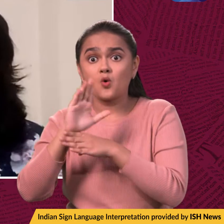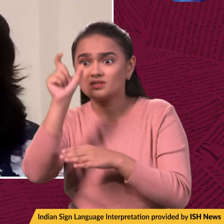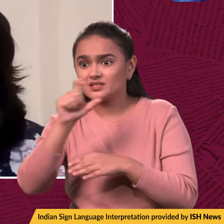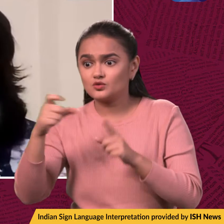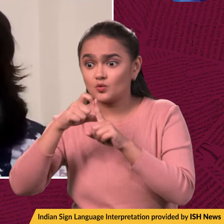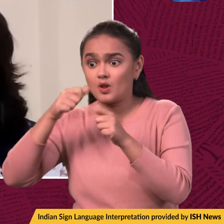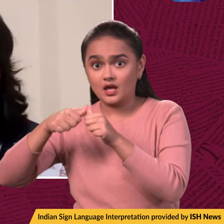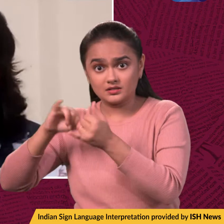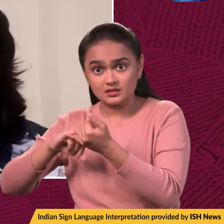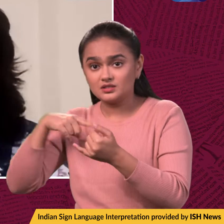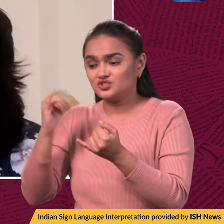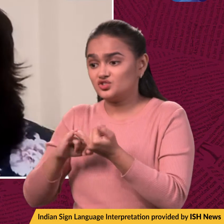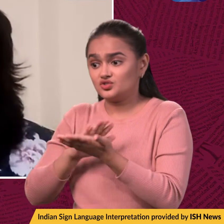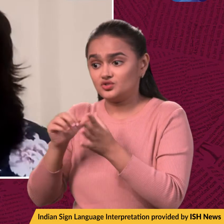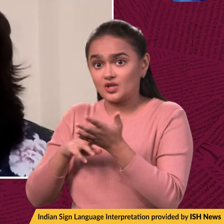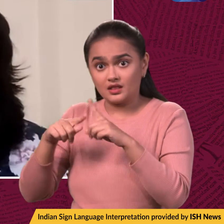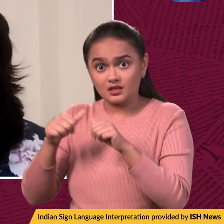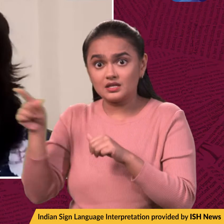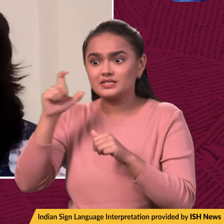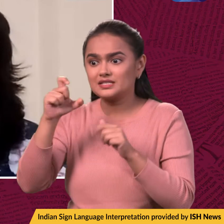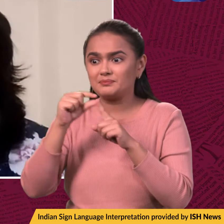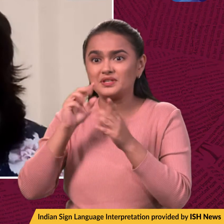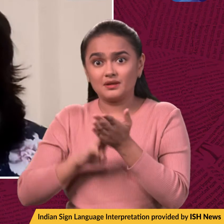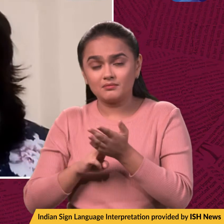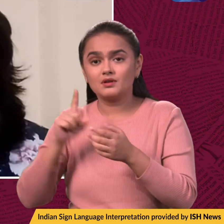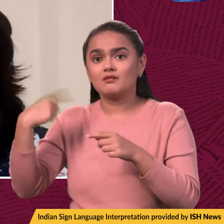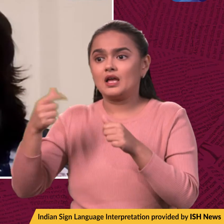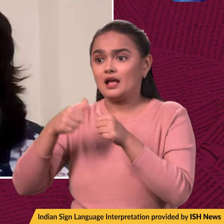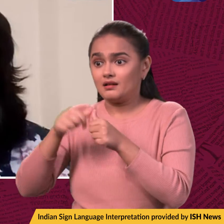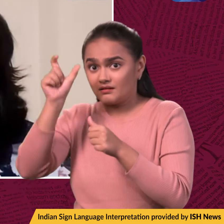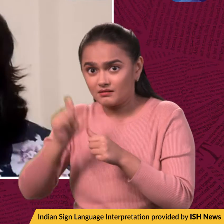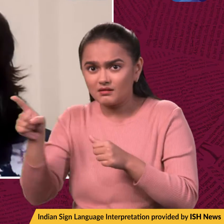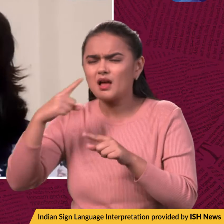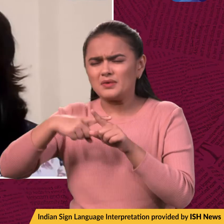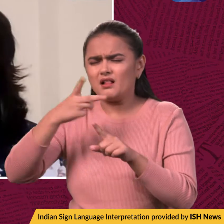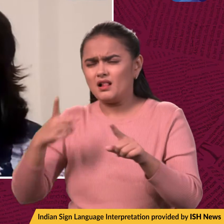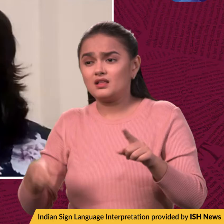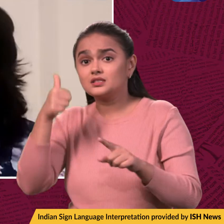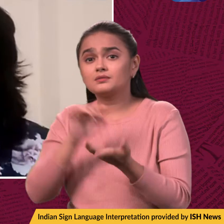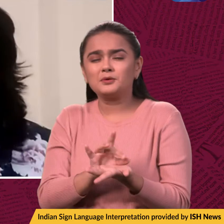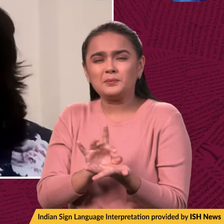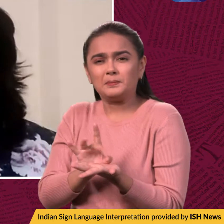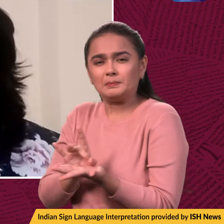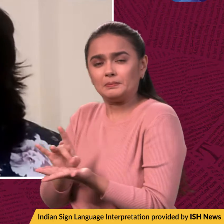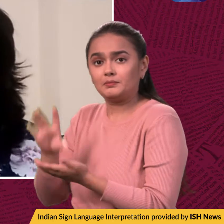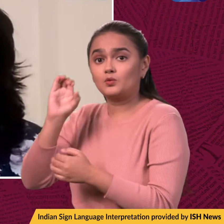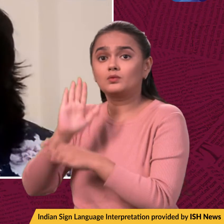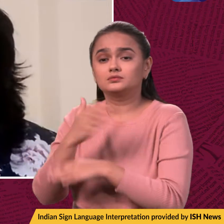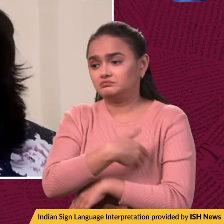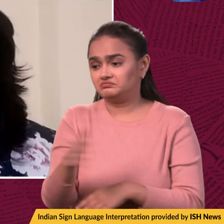Sen and Shanta Chetri, CPM's Elamaram Karim, and 6 other Congress